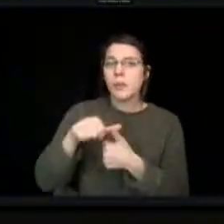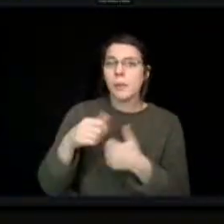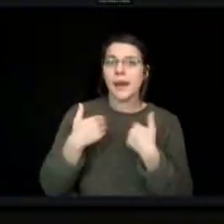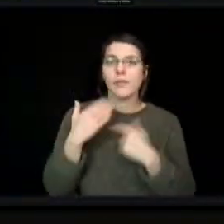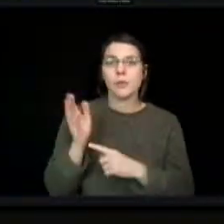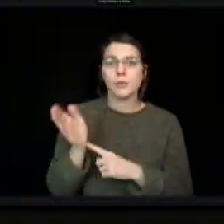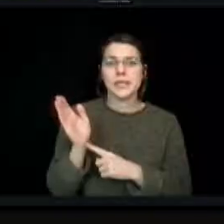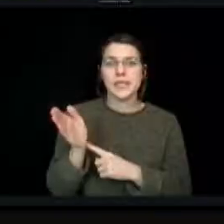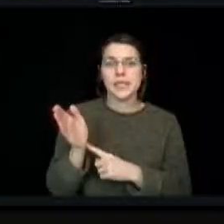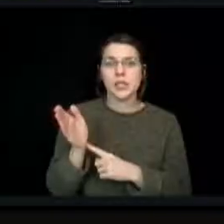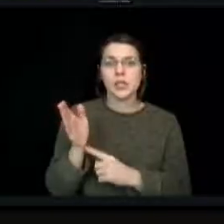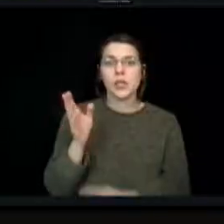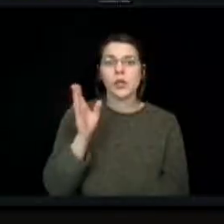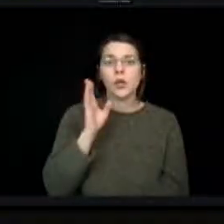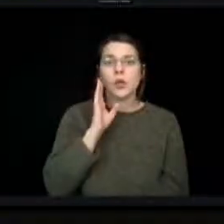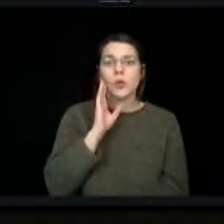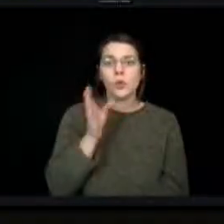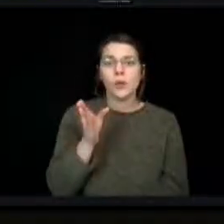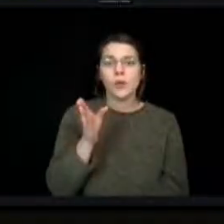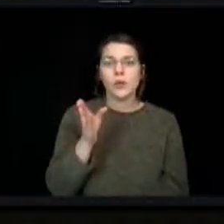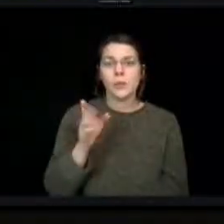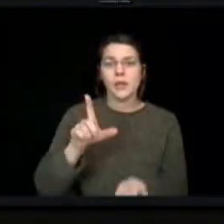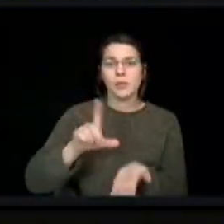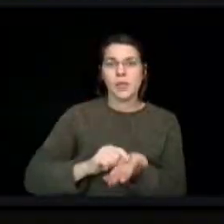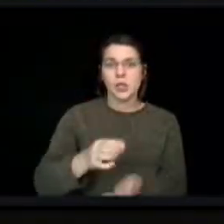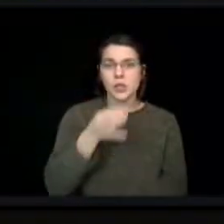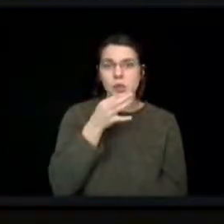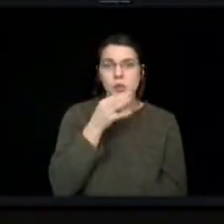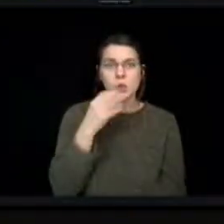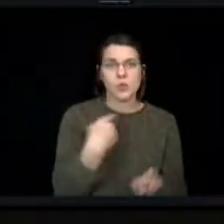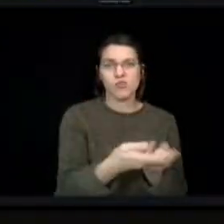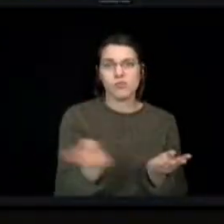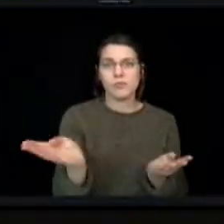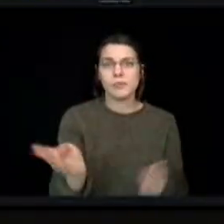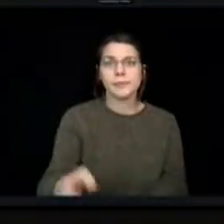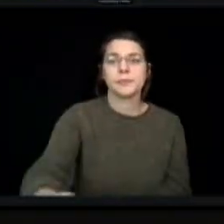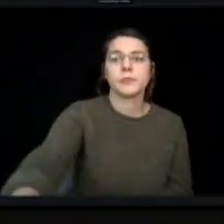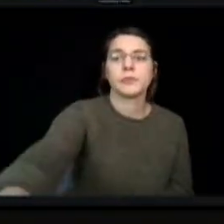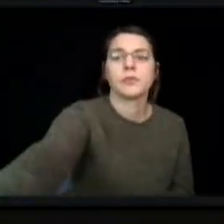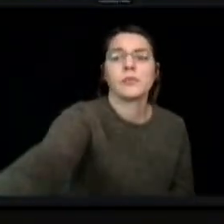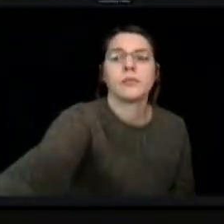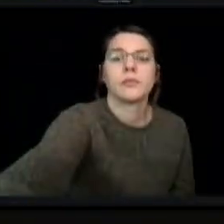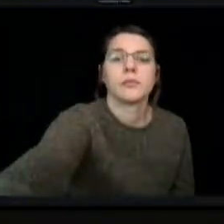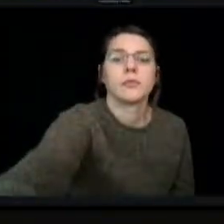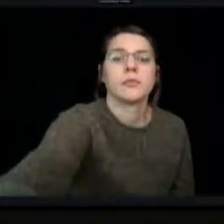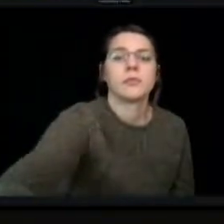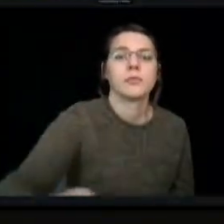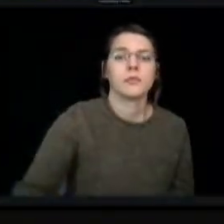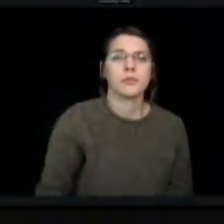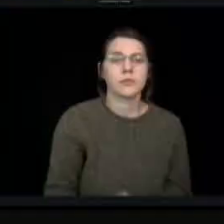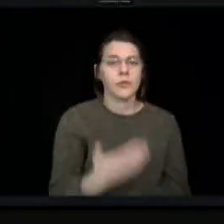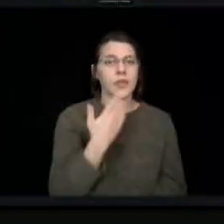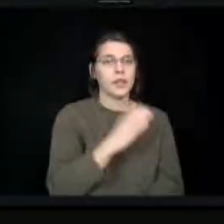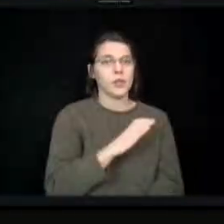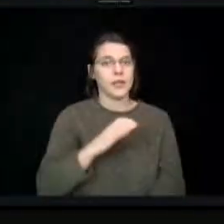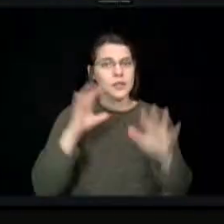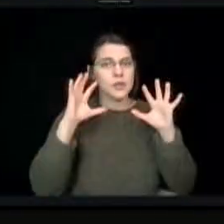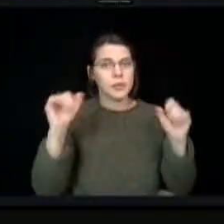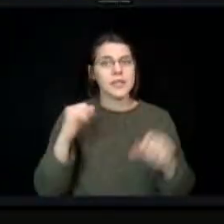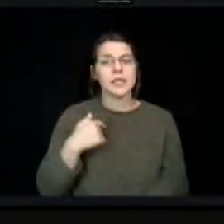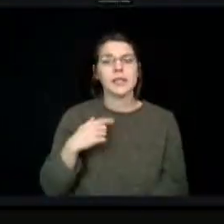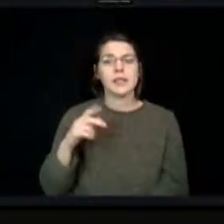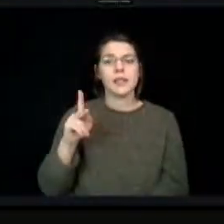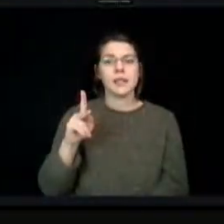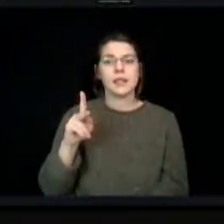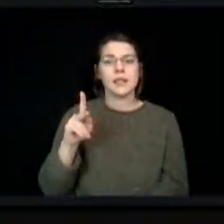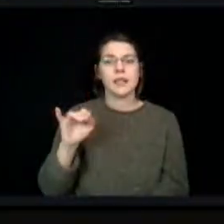being printed, so we'll have it out for you shortly. Thank you, Council President. Kyle Chinalopoli. I serve as Chief of Staff to Mayor